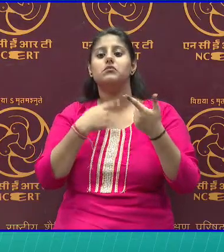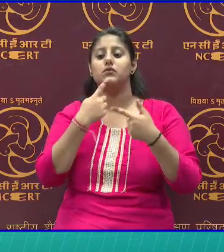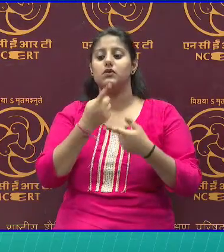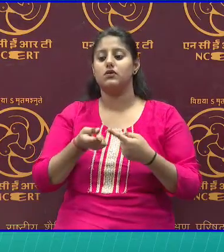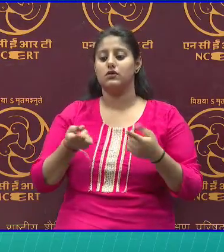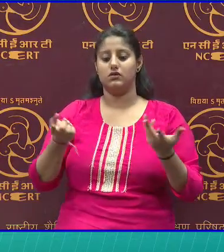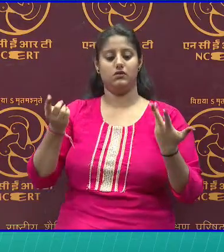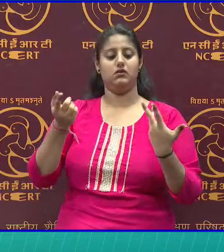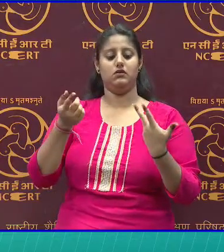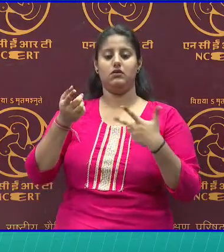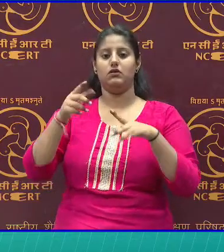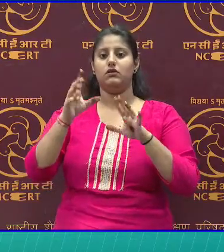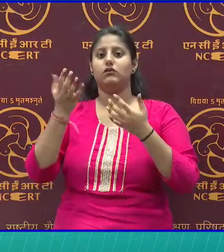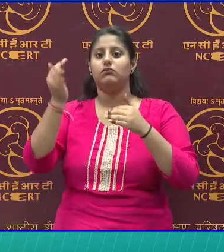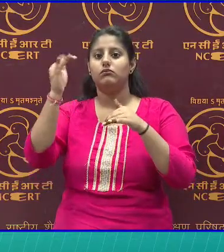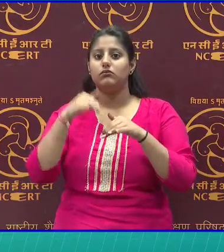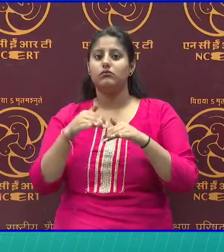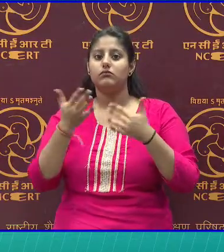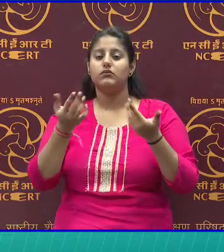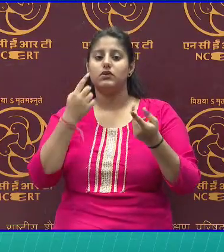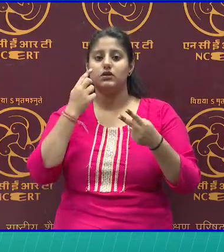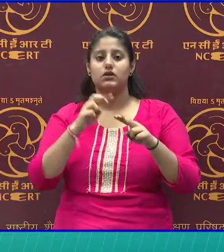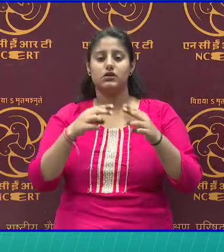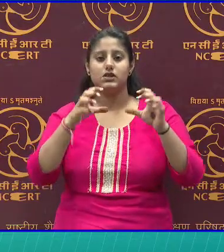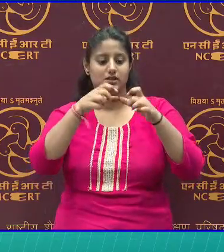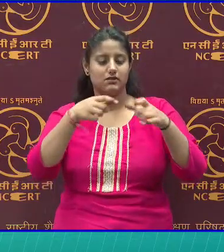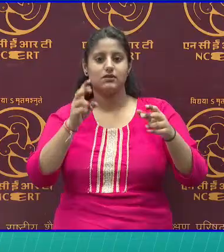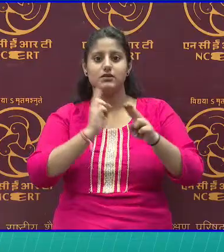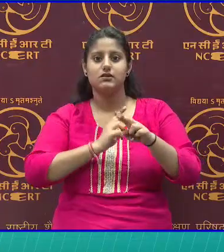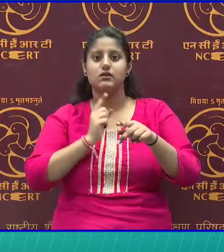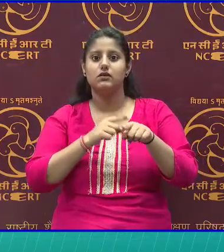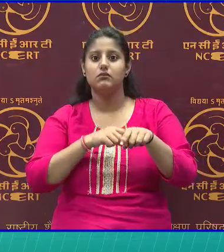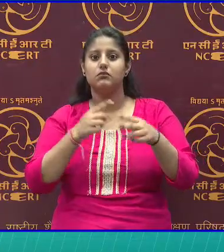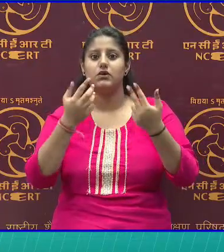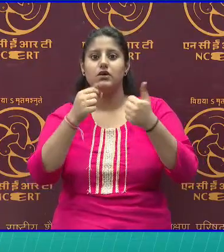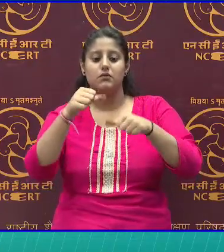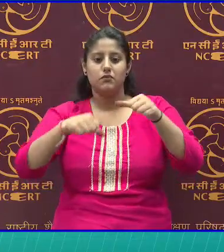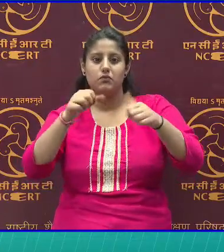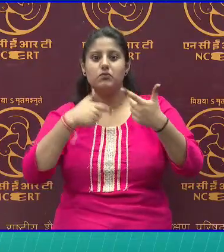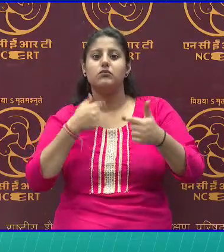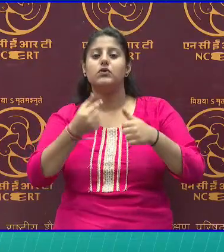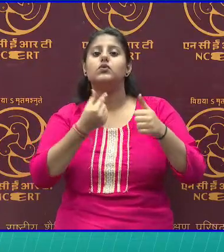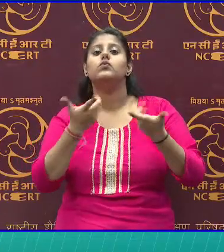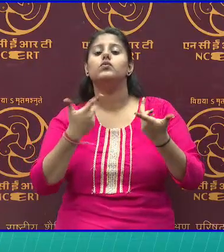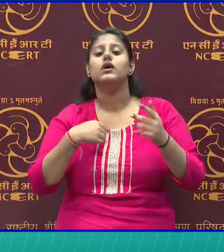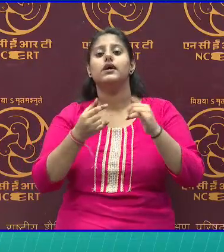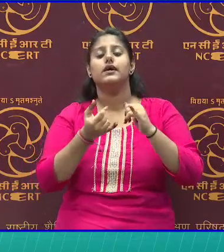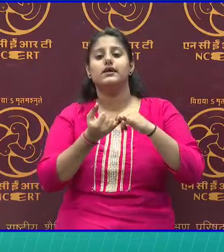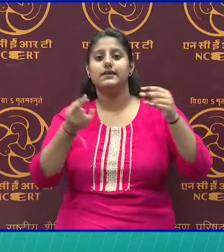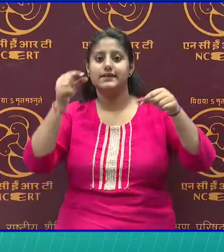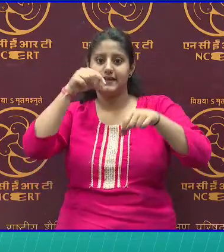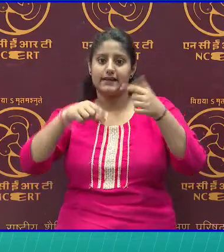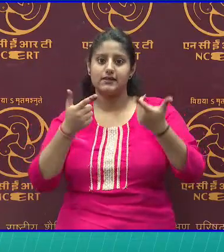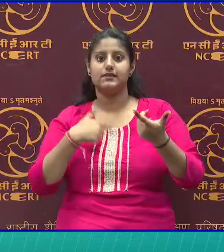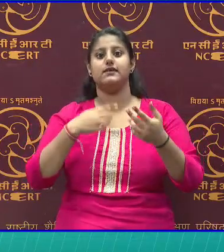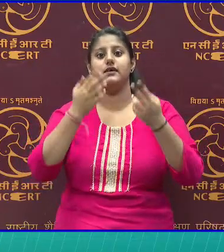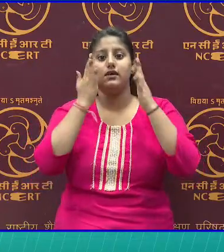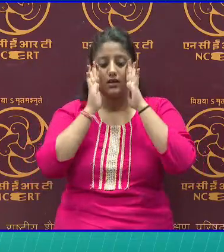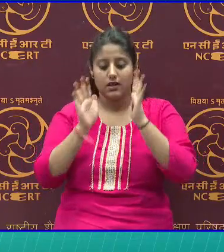in a locality, they are coming back and then discussing. At the same time, the process that we use in science like exploration,